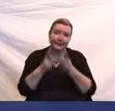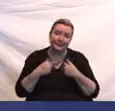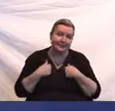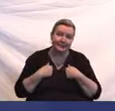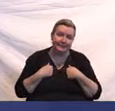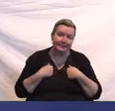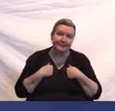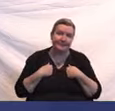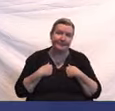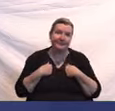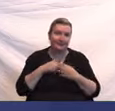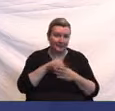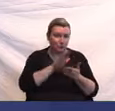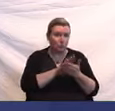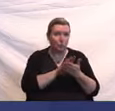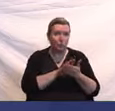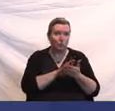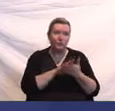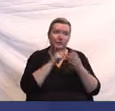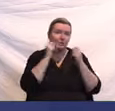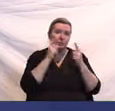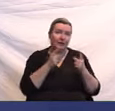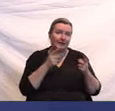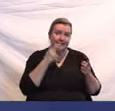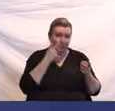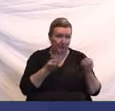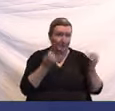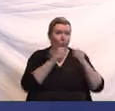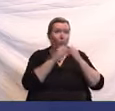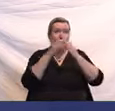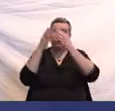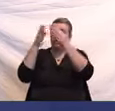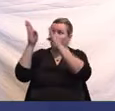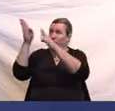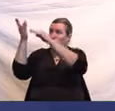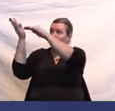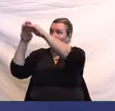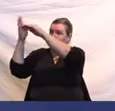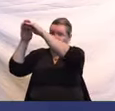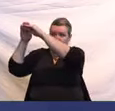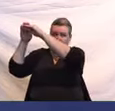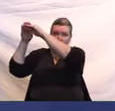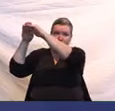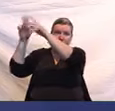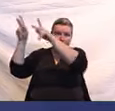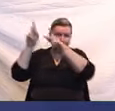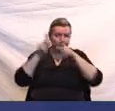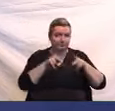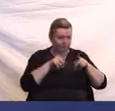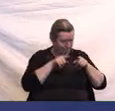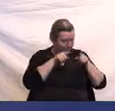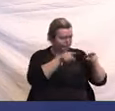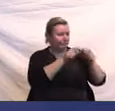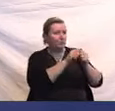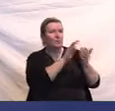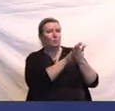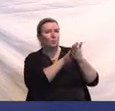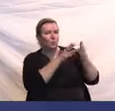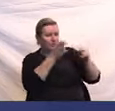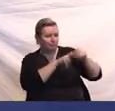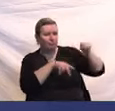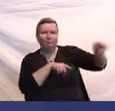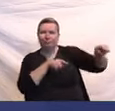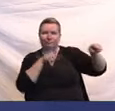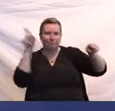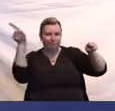in schools because we're seeing increases just in general in our cases. If you look at our epidemic curve, we're seeing an increase in the last